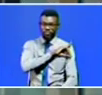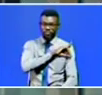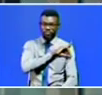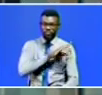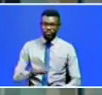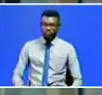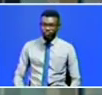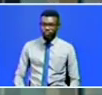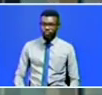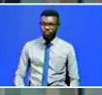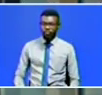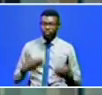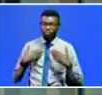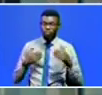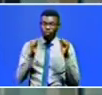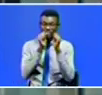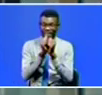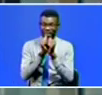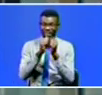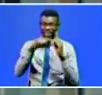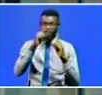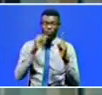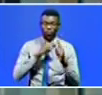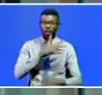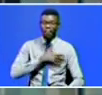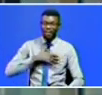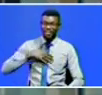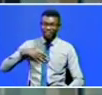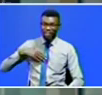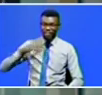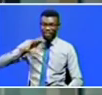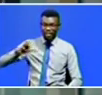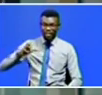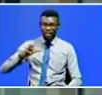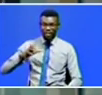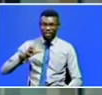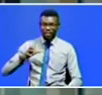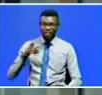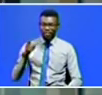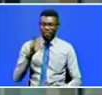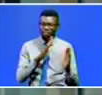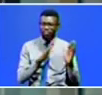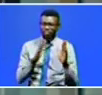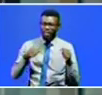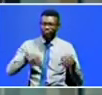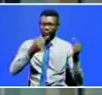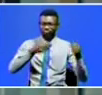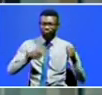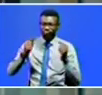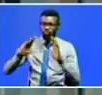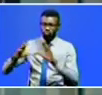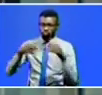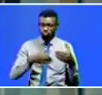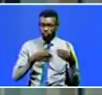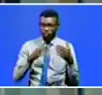Evans. At least 10 people have been killed in Marsabit County following what has been termed as clan clashes in the county.